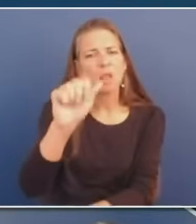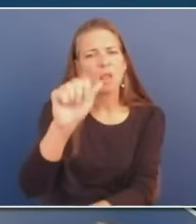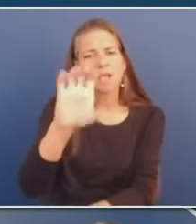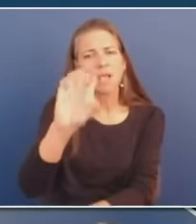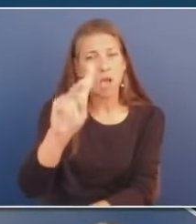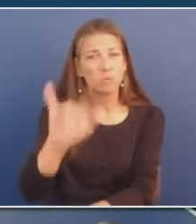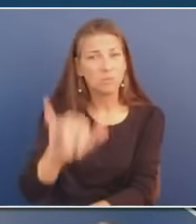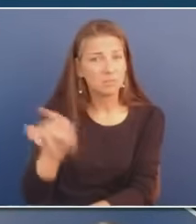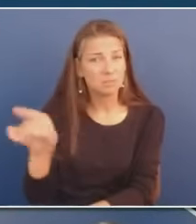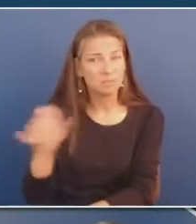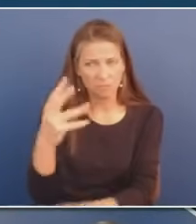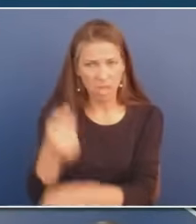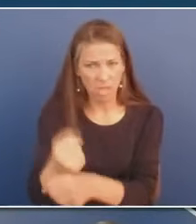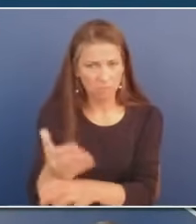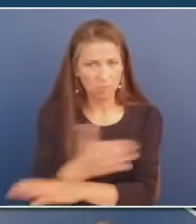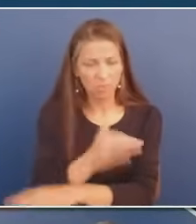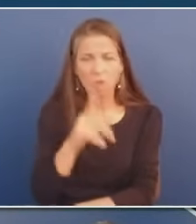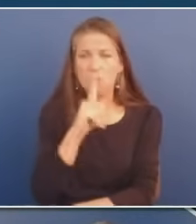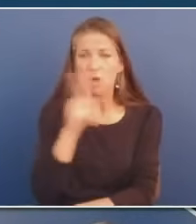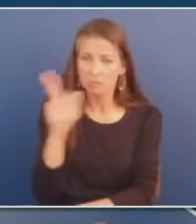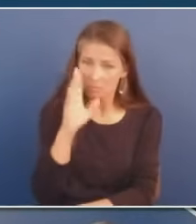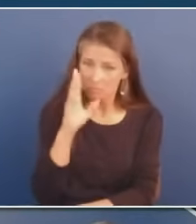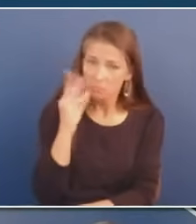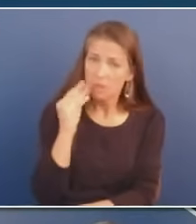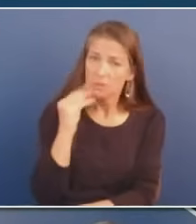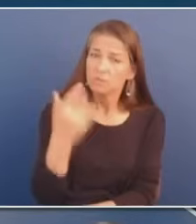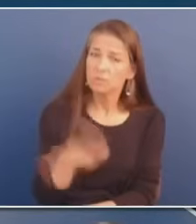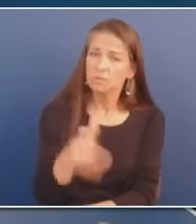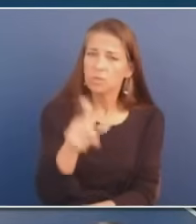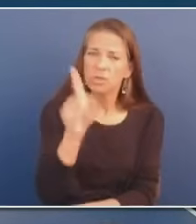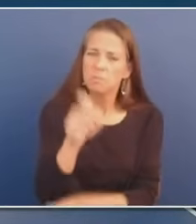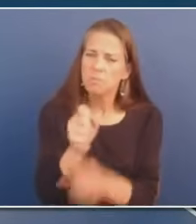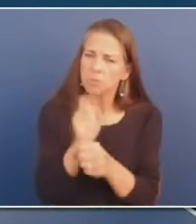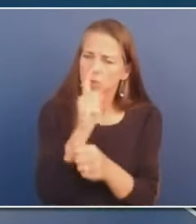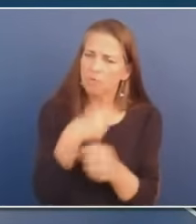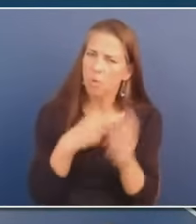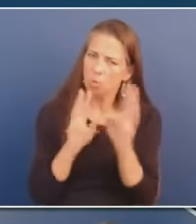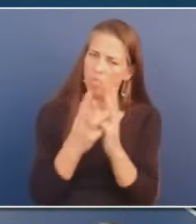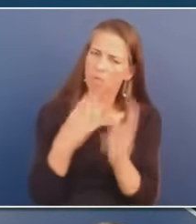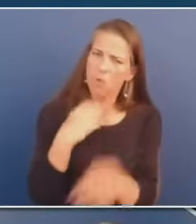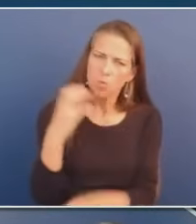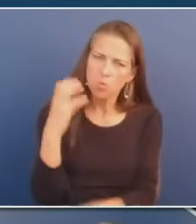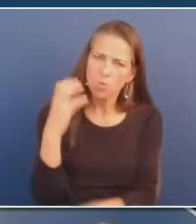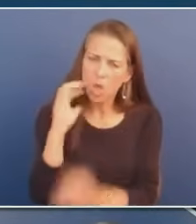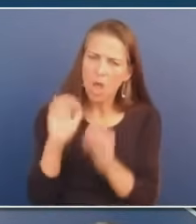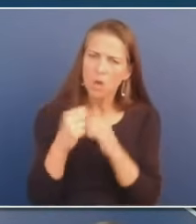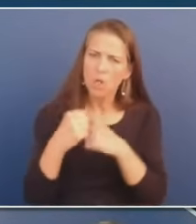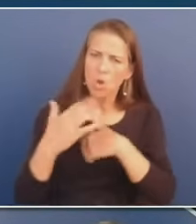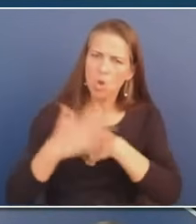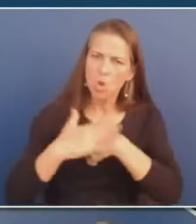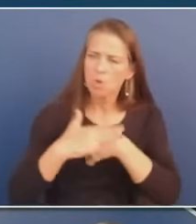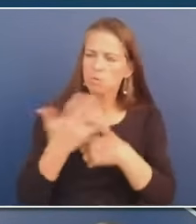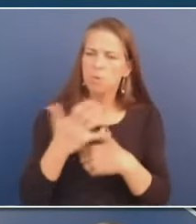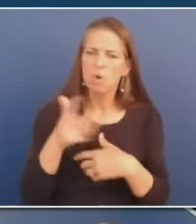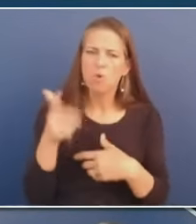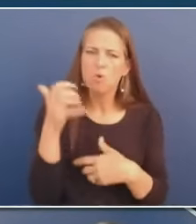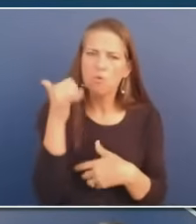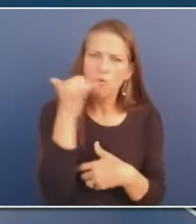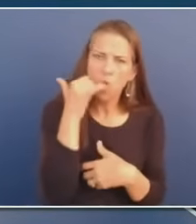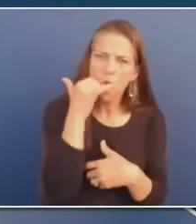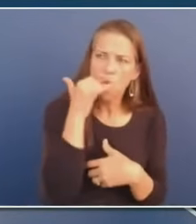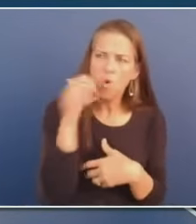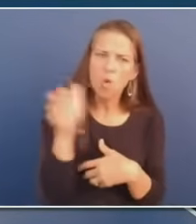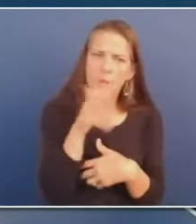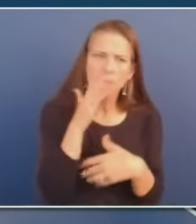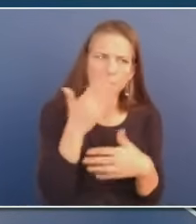before. So you need a weather radio or other means of getting those alerts, if that means pulling the phone into your bedroom if you